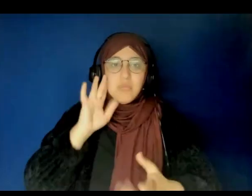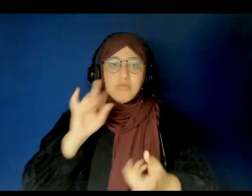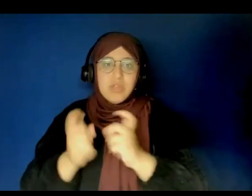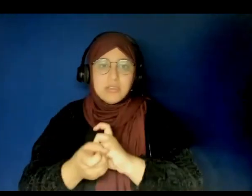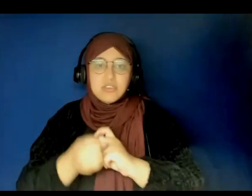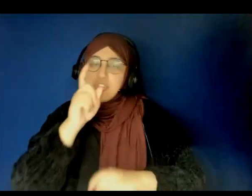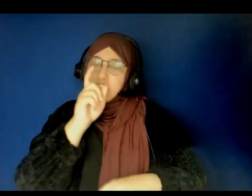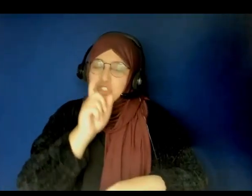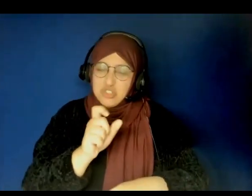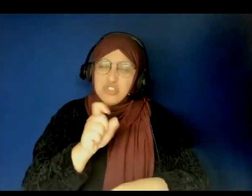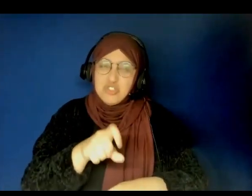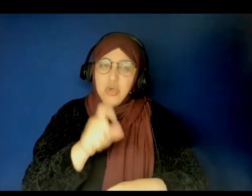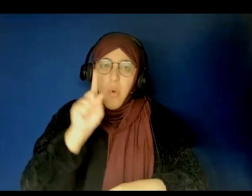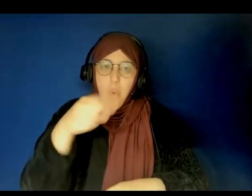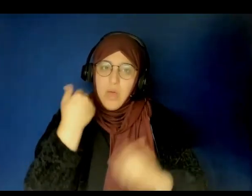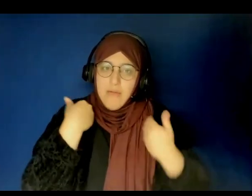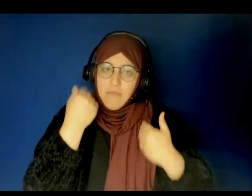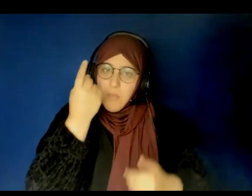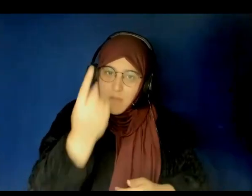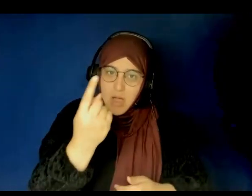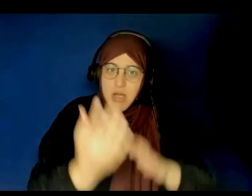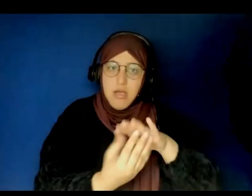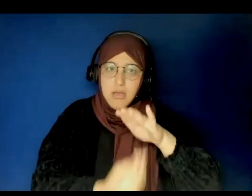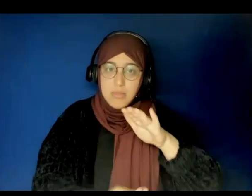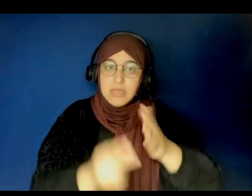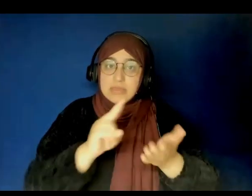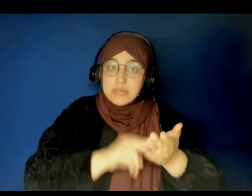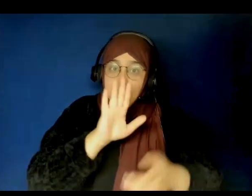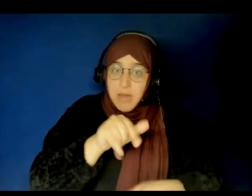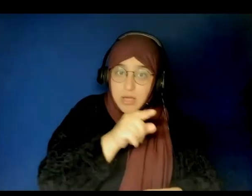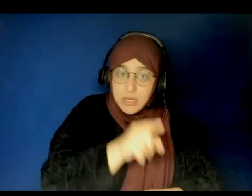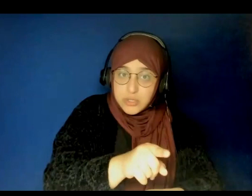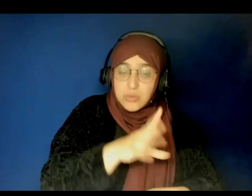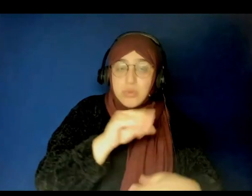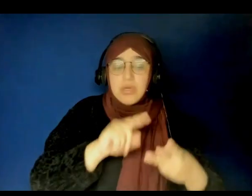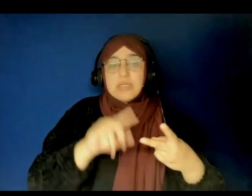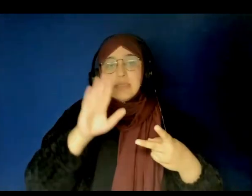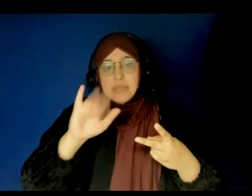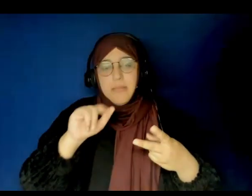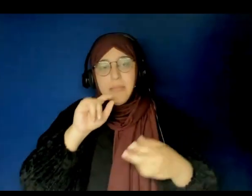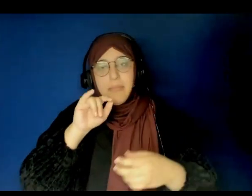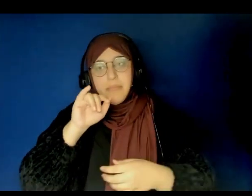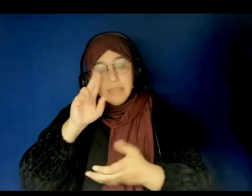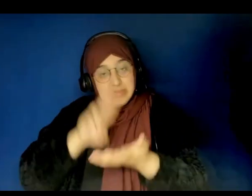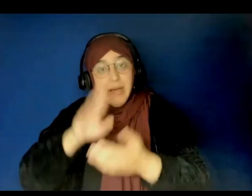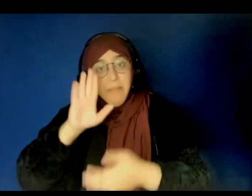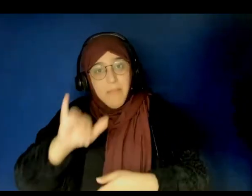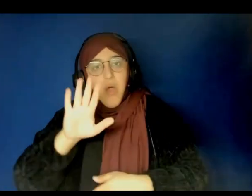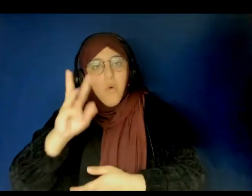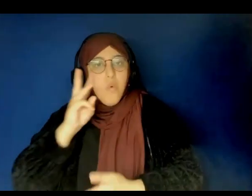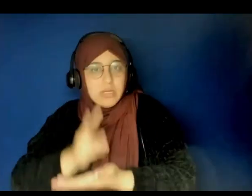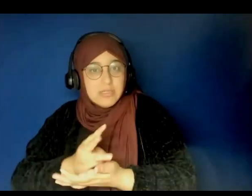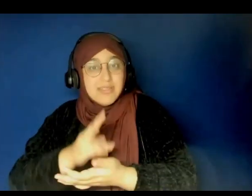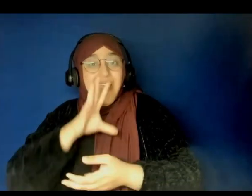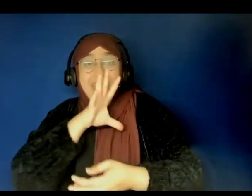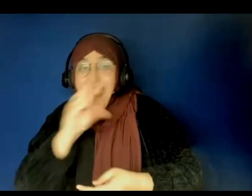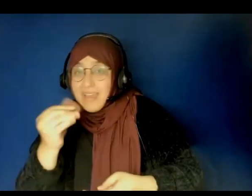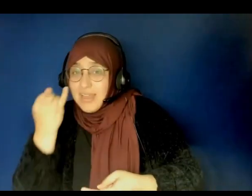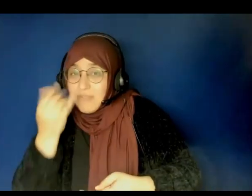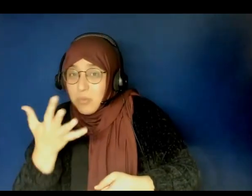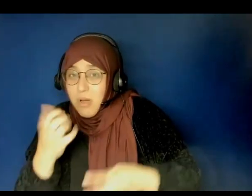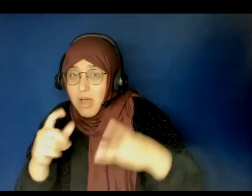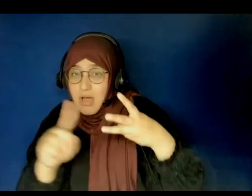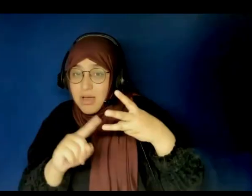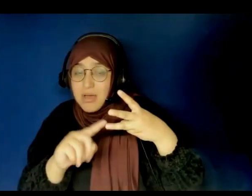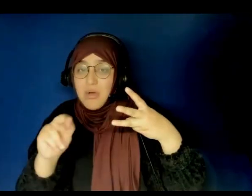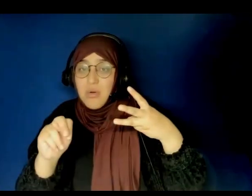you, signed by your witnesses, and if you want, signed by a notary in addition to that, and then that